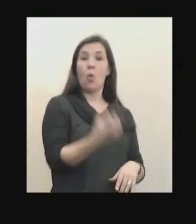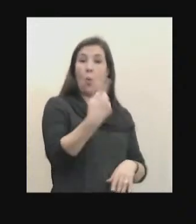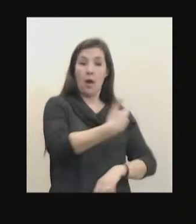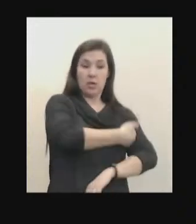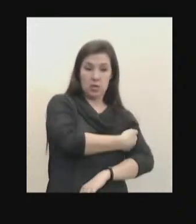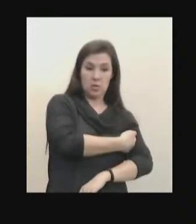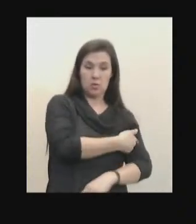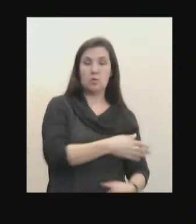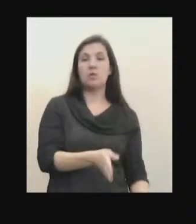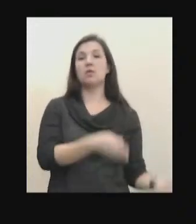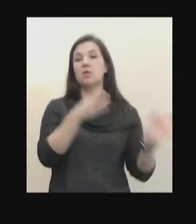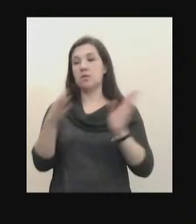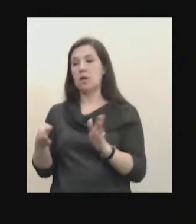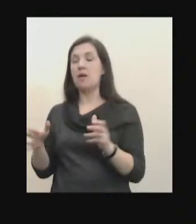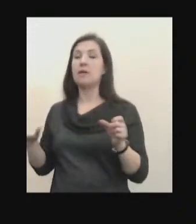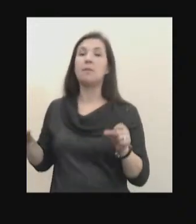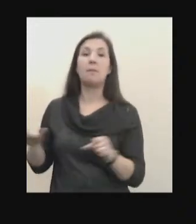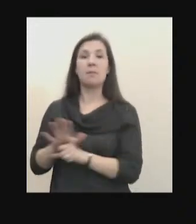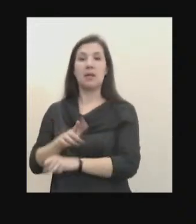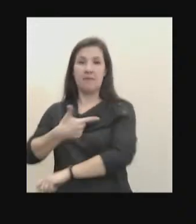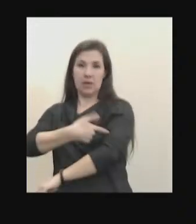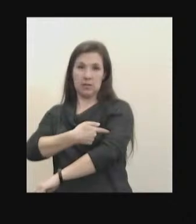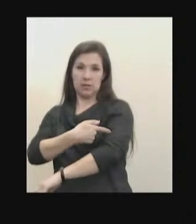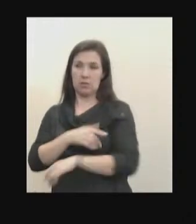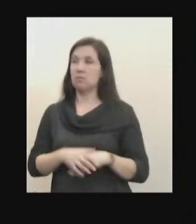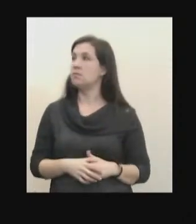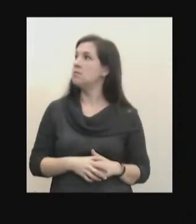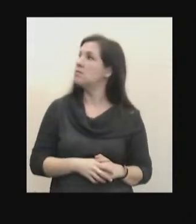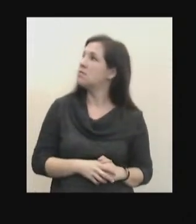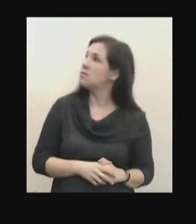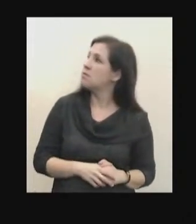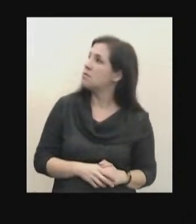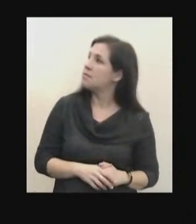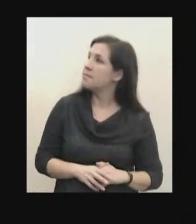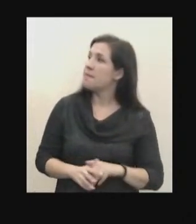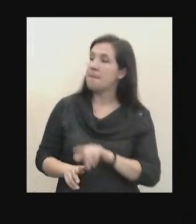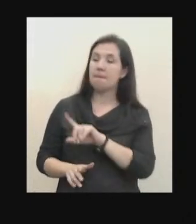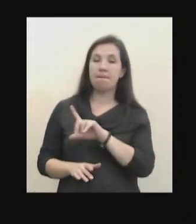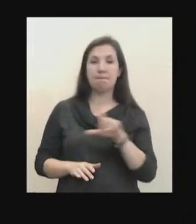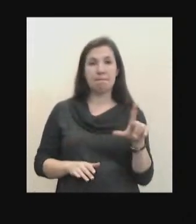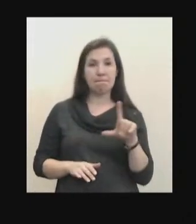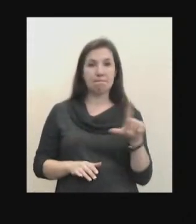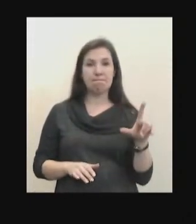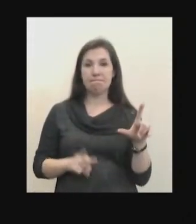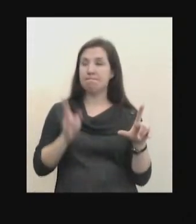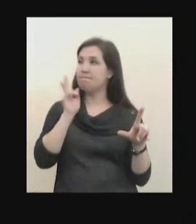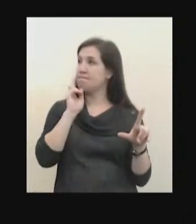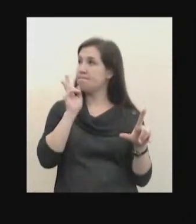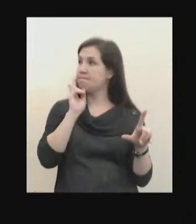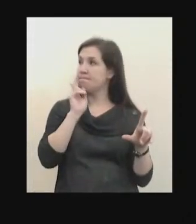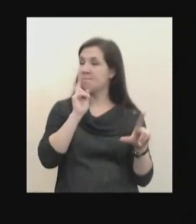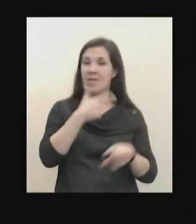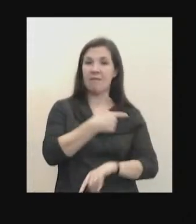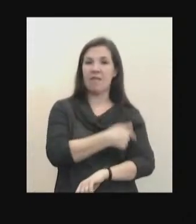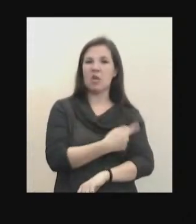vaccination. On the left side of the screen, you see vaccinated with 1